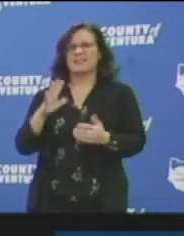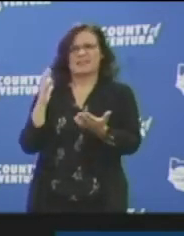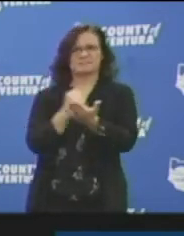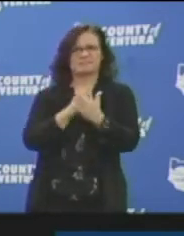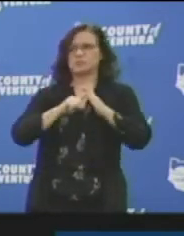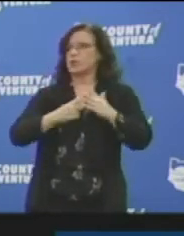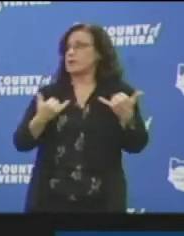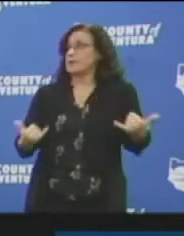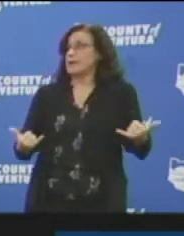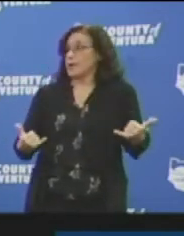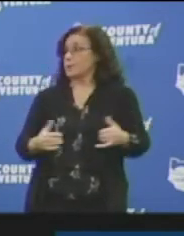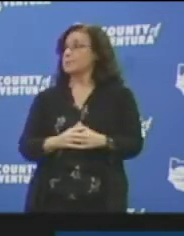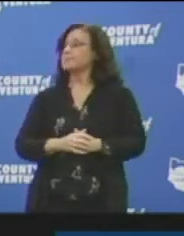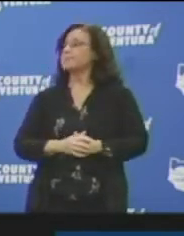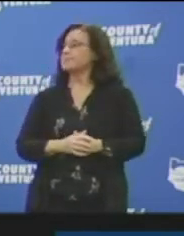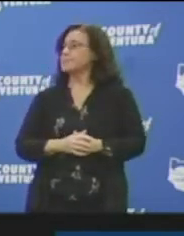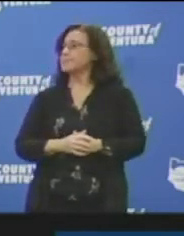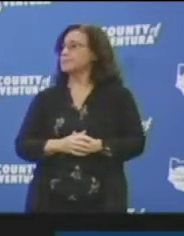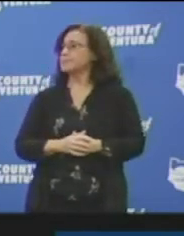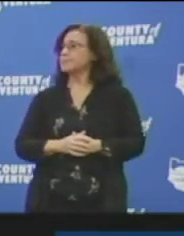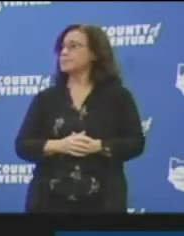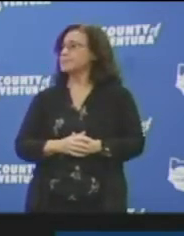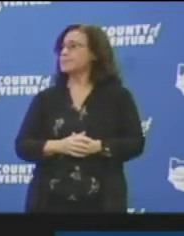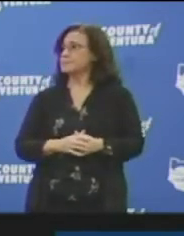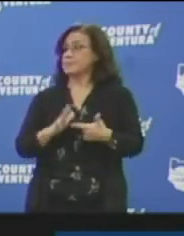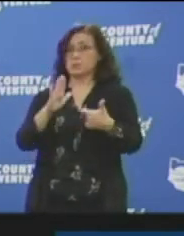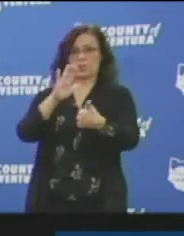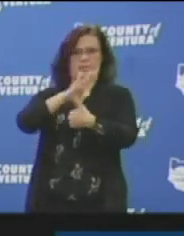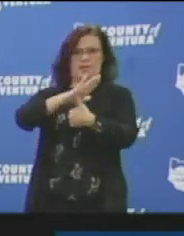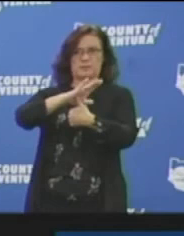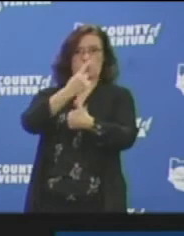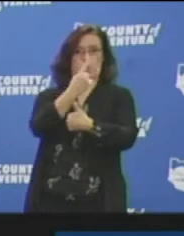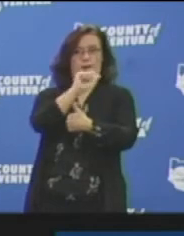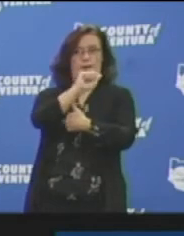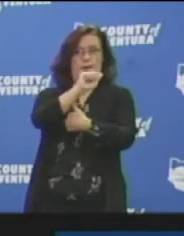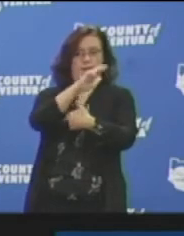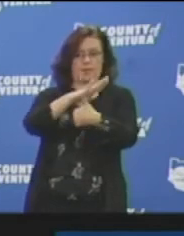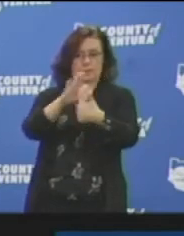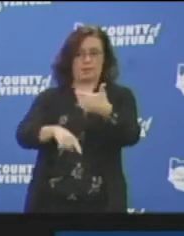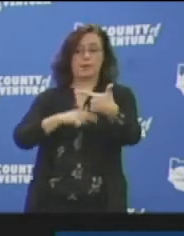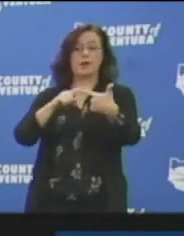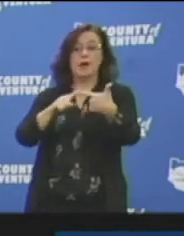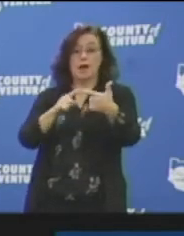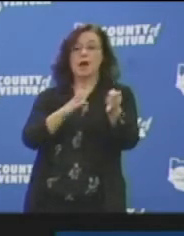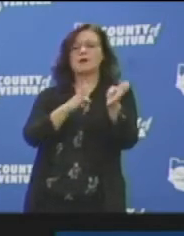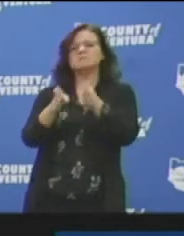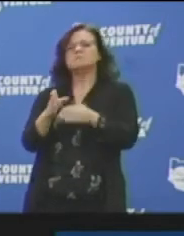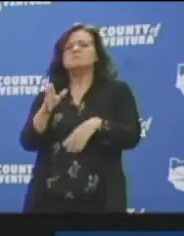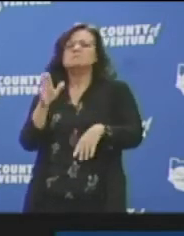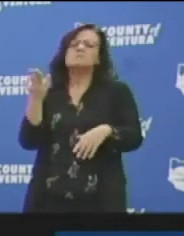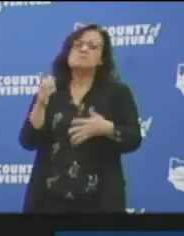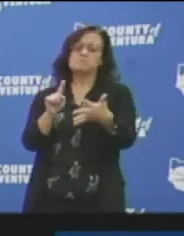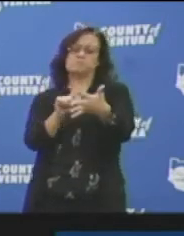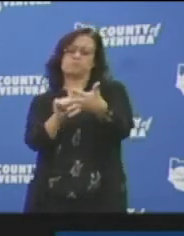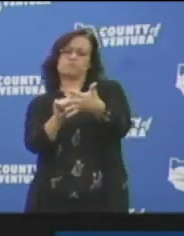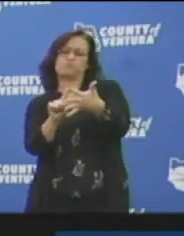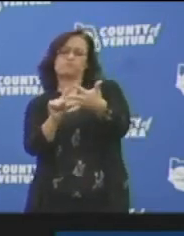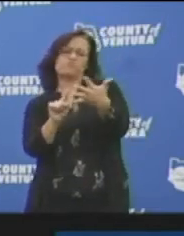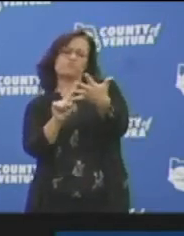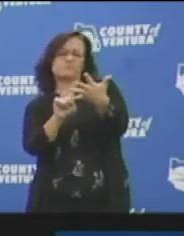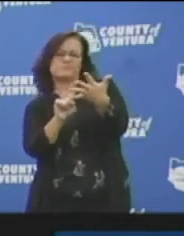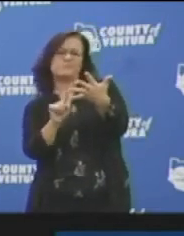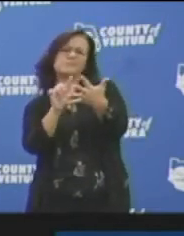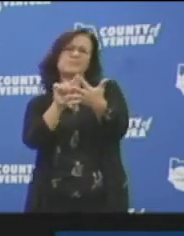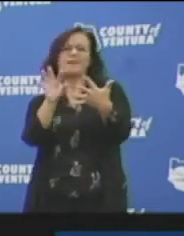Then we move on to phase 1B, and this says early February to late March. The state has